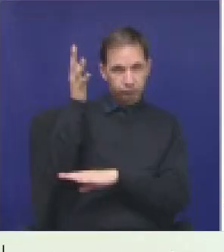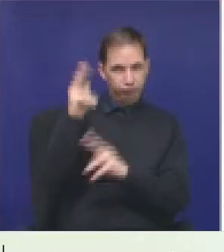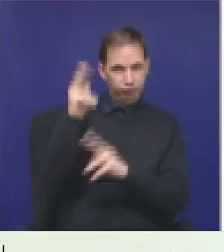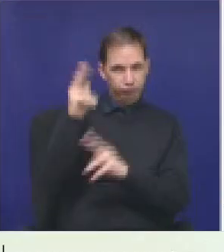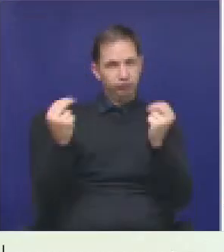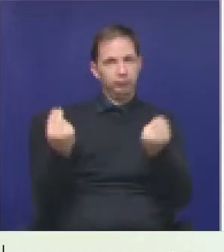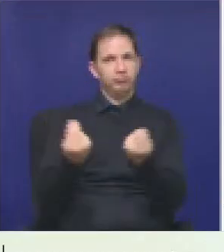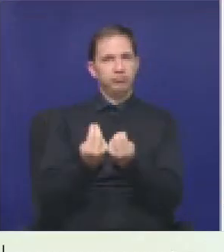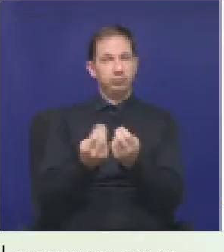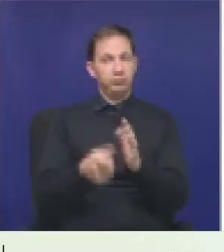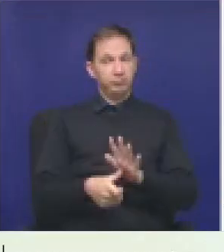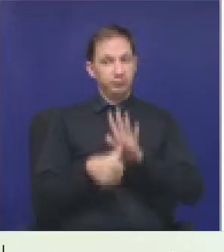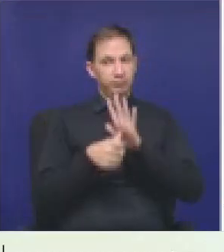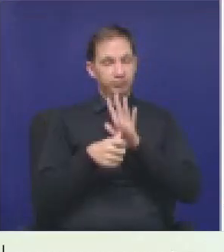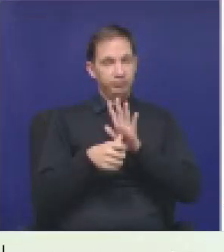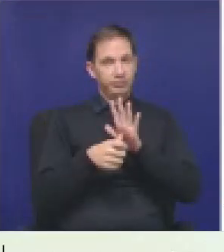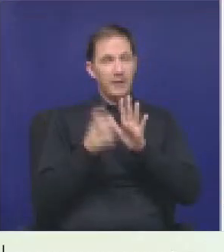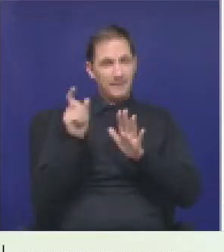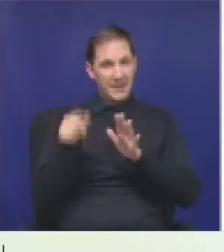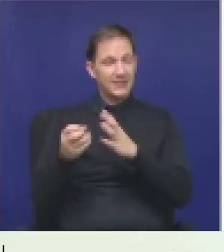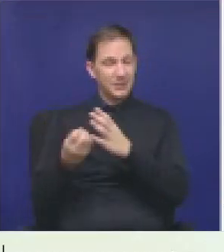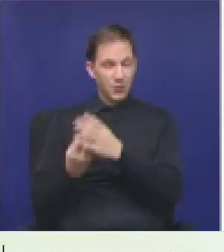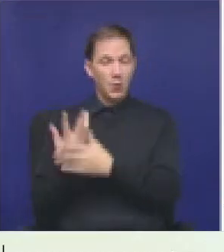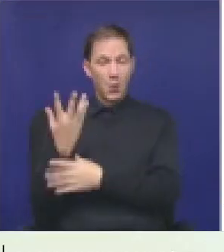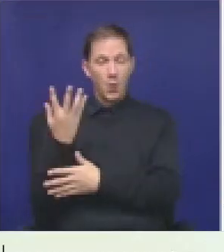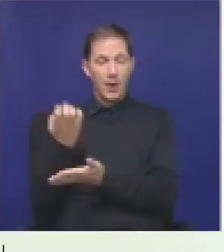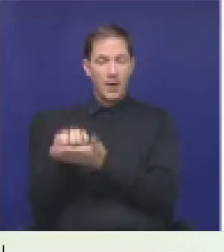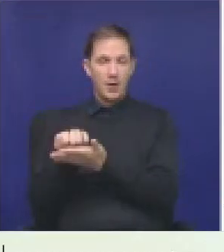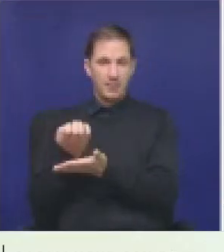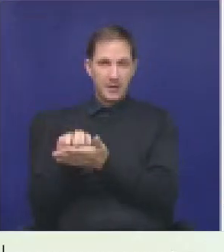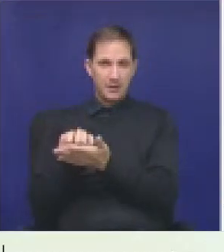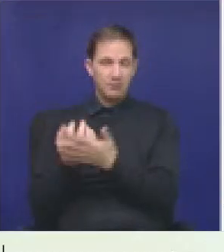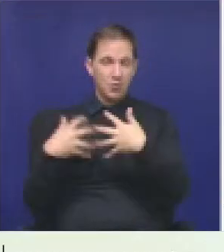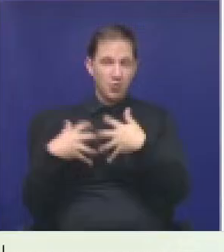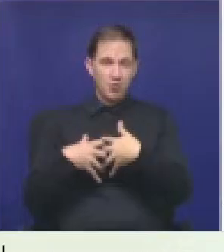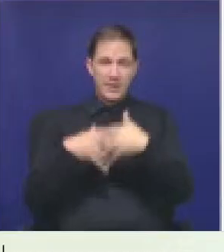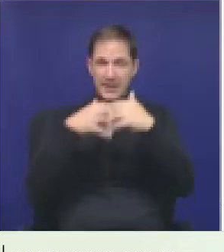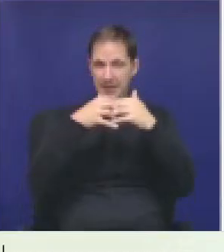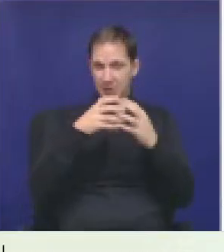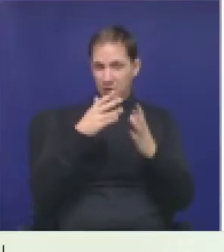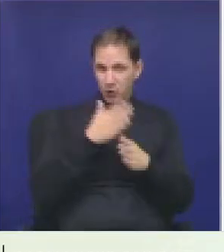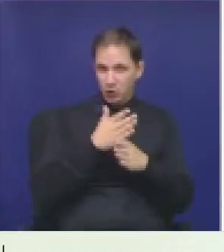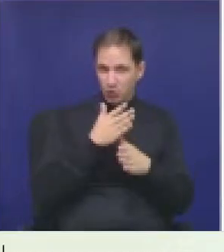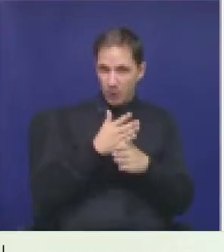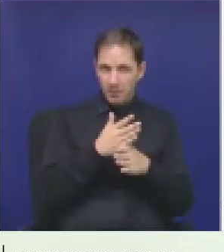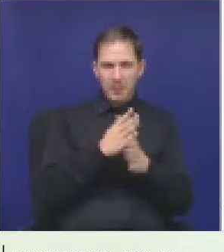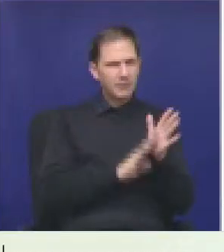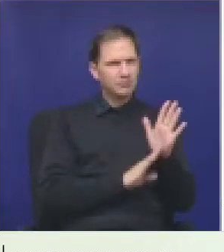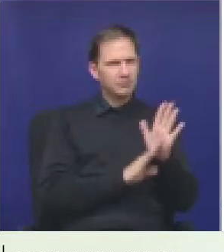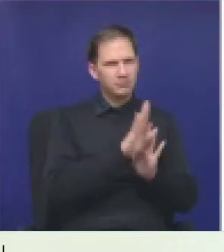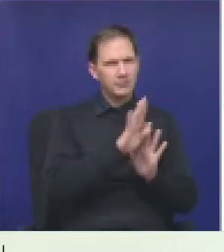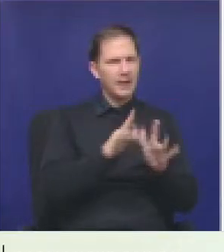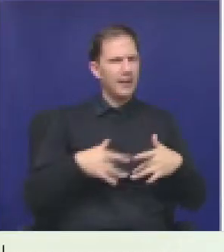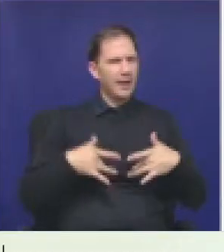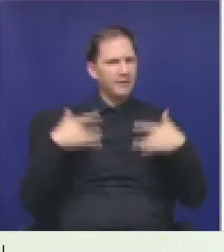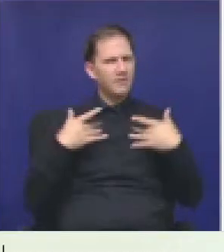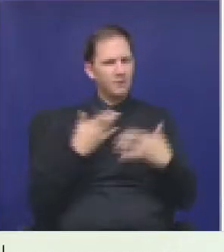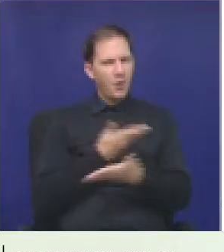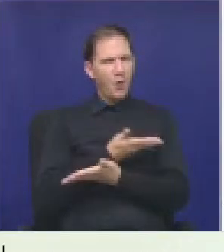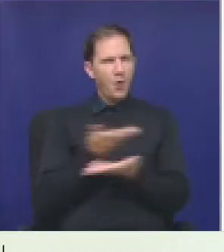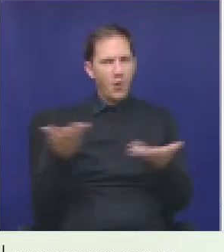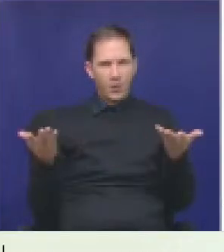most pressing imperative to grow the economy, create jobs, and to improve the lives of all South